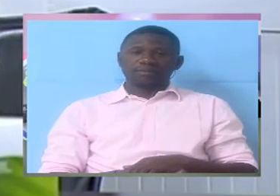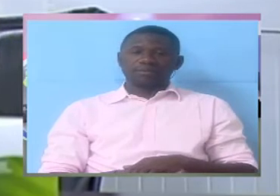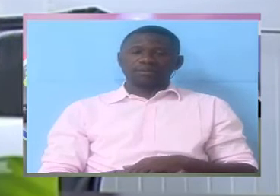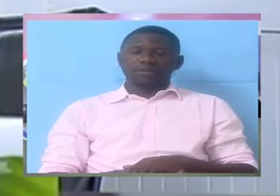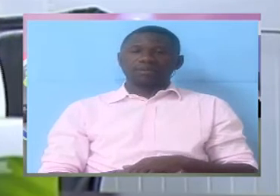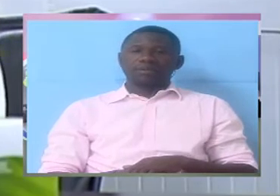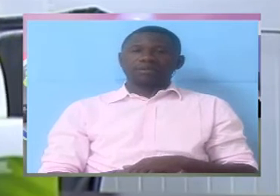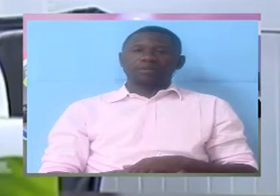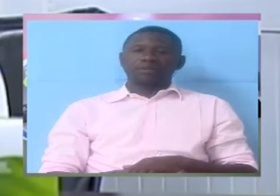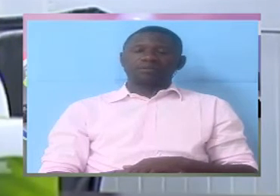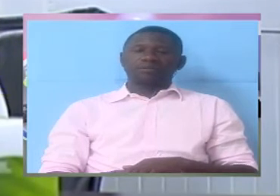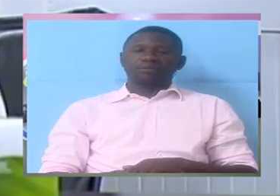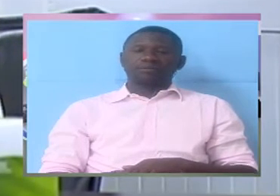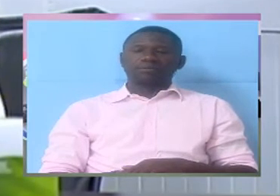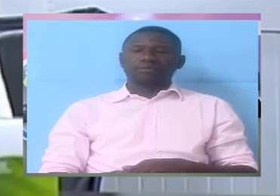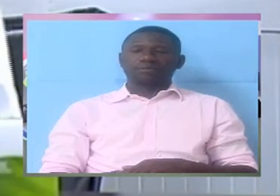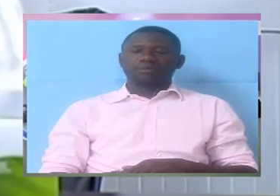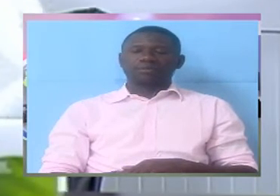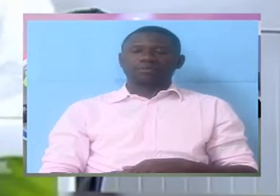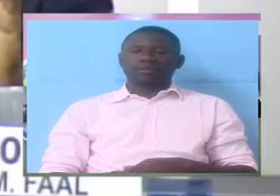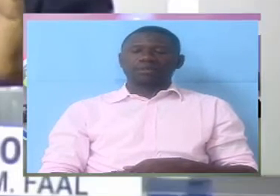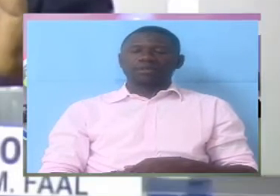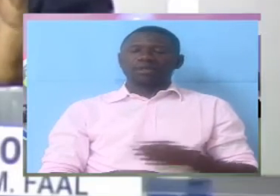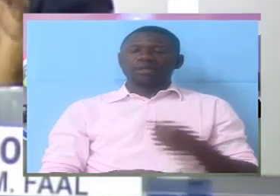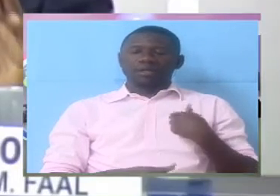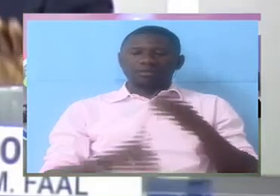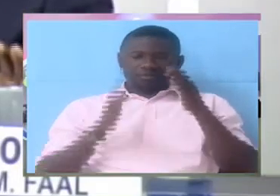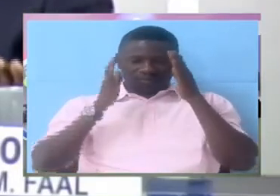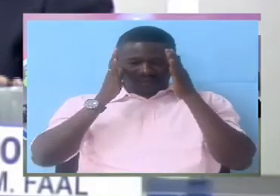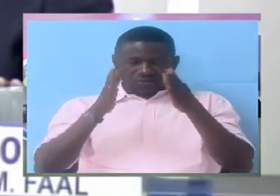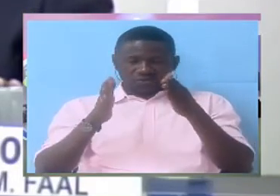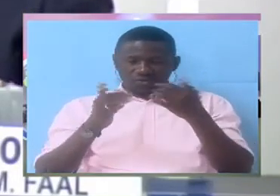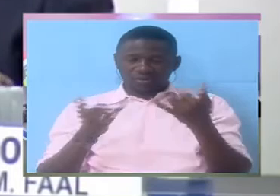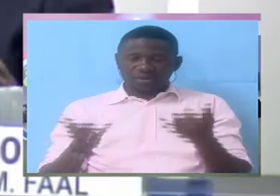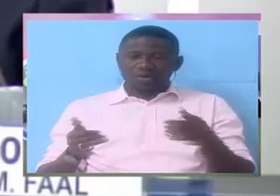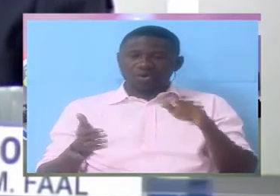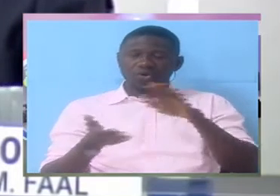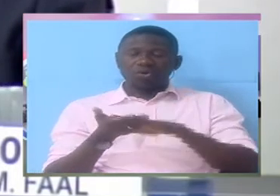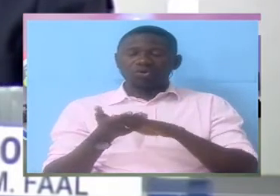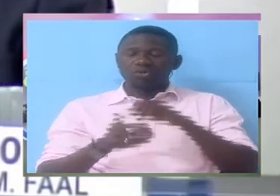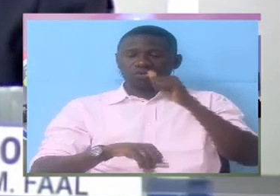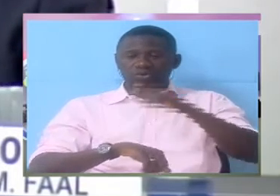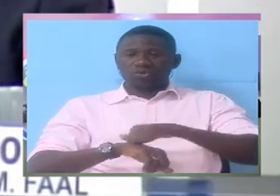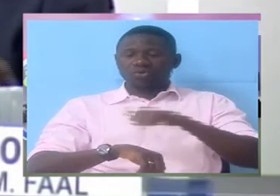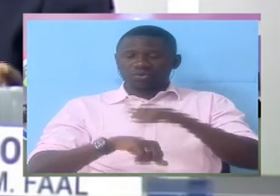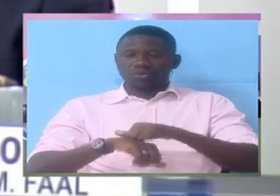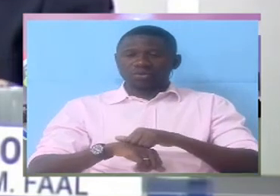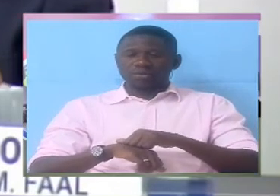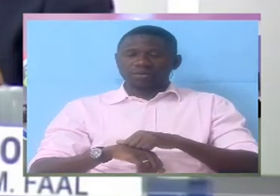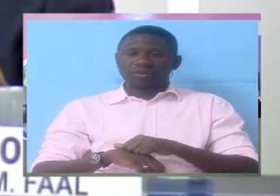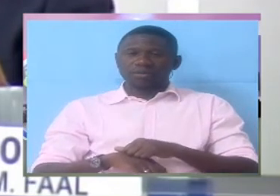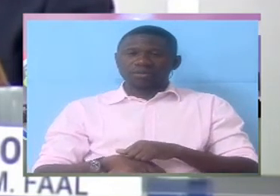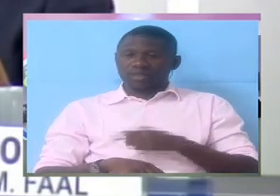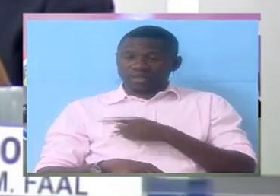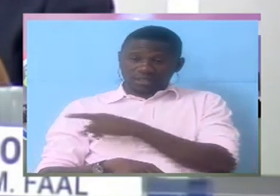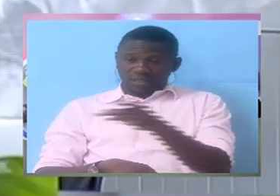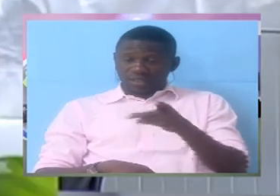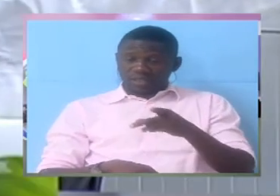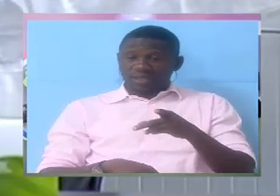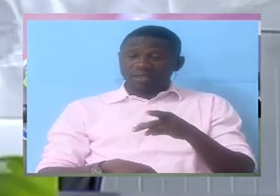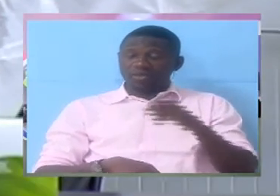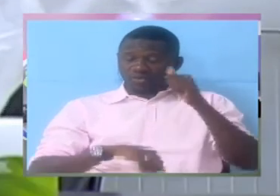Information came through. Let's focus for now on the tortures. Were they tortured? You said yes.